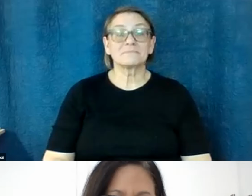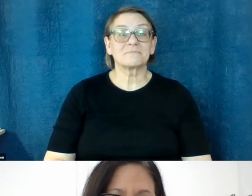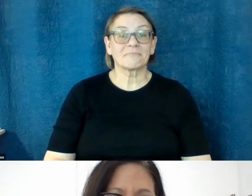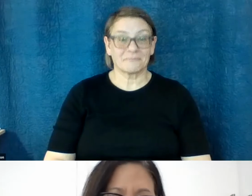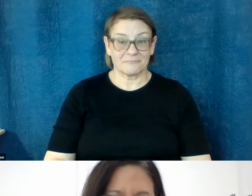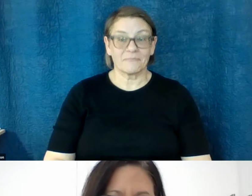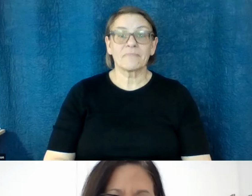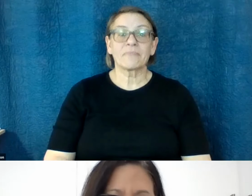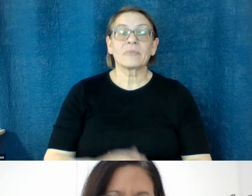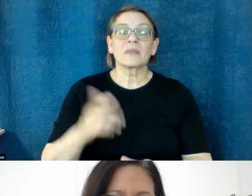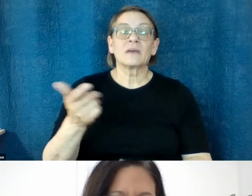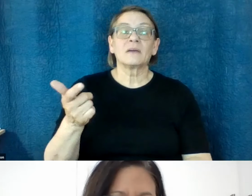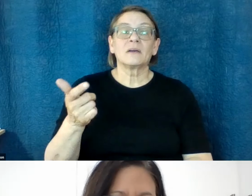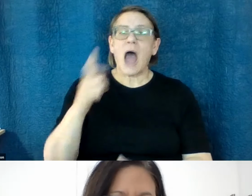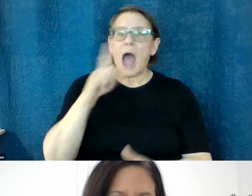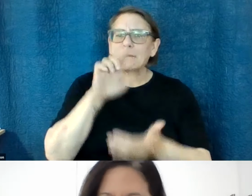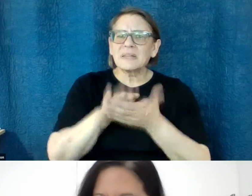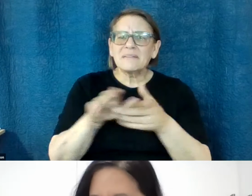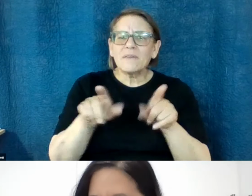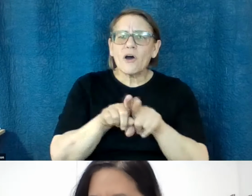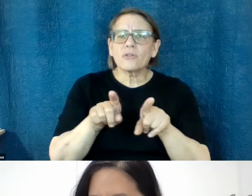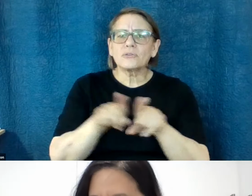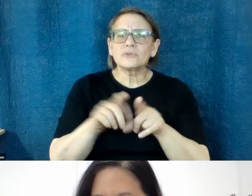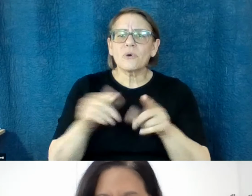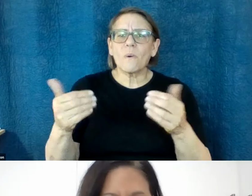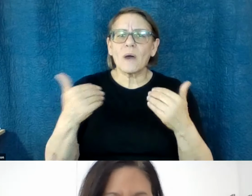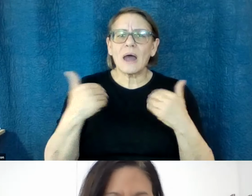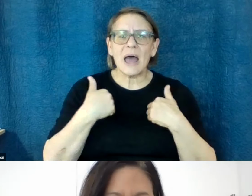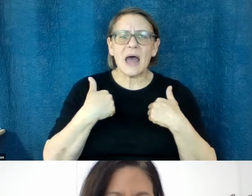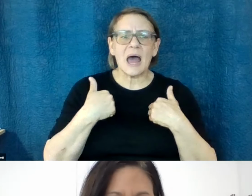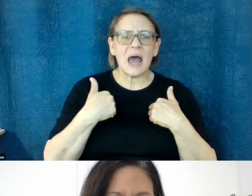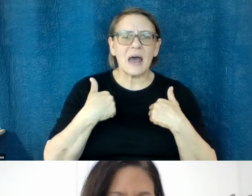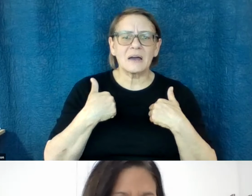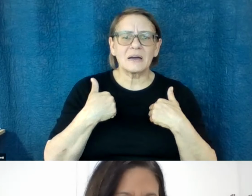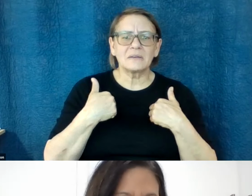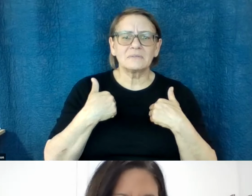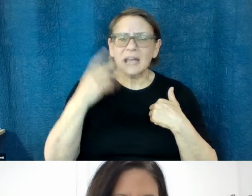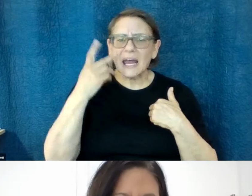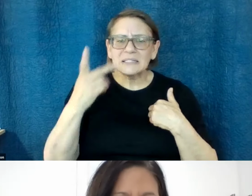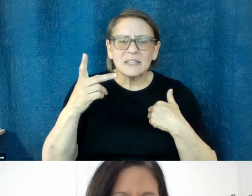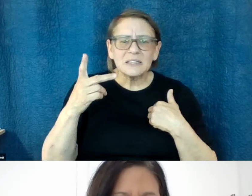Great. I believe we also have Bumi. Good night to see you.